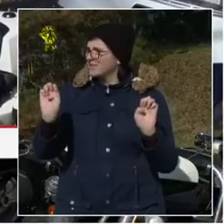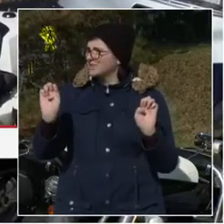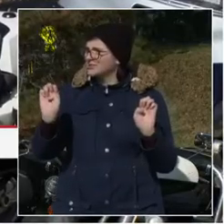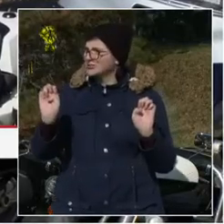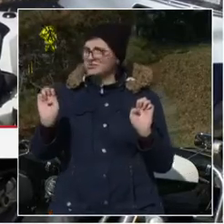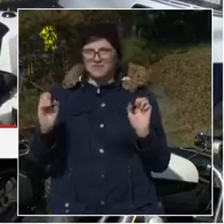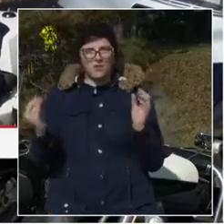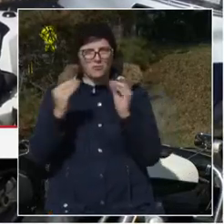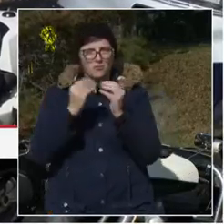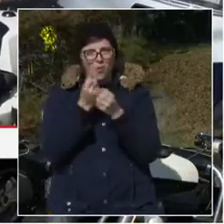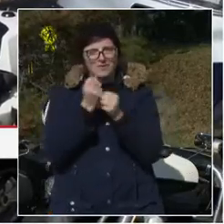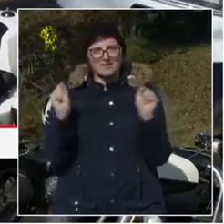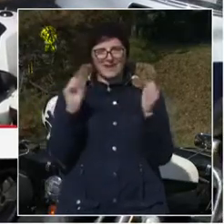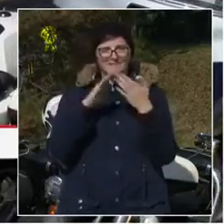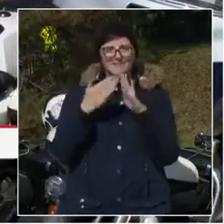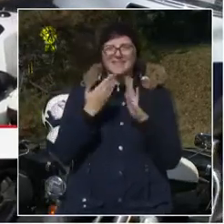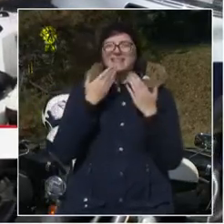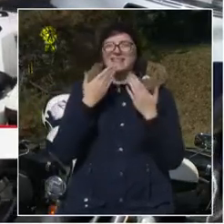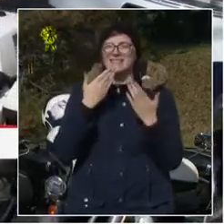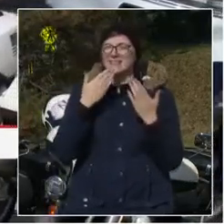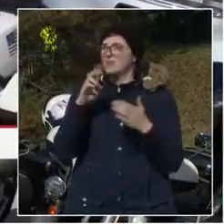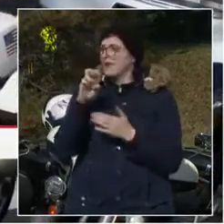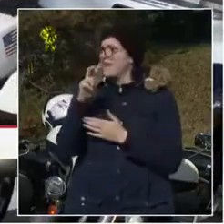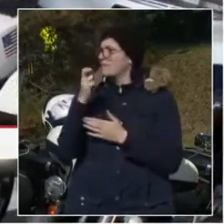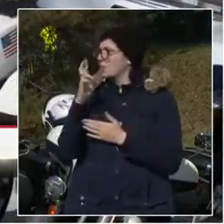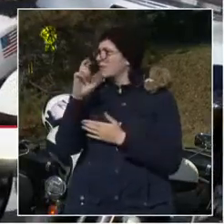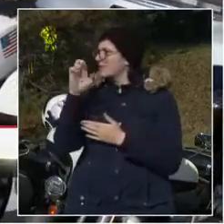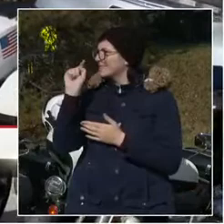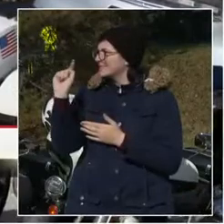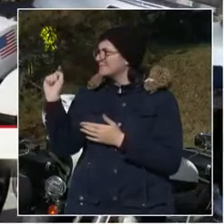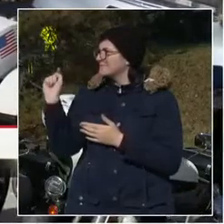a safer city. Thank you, Everett.